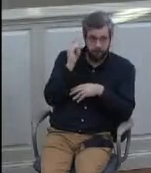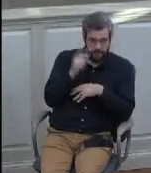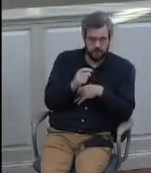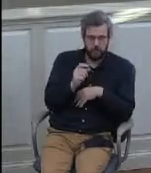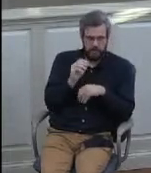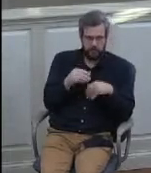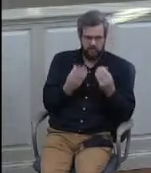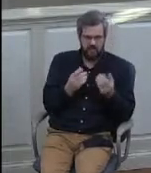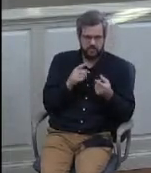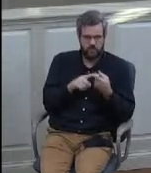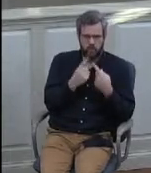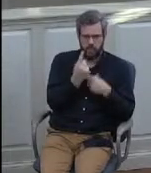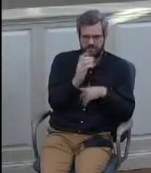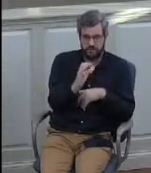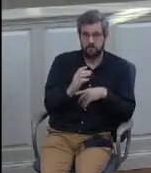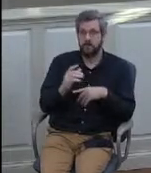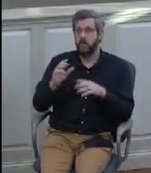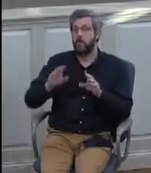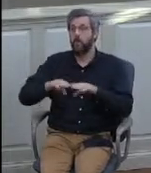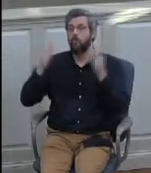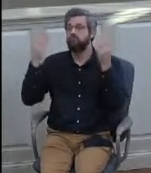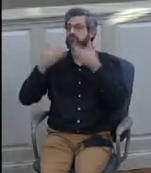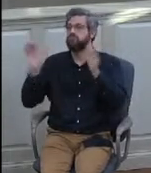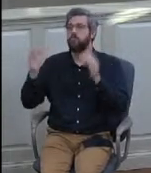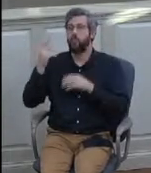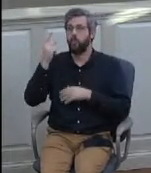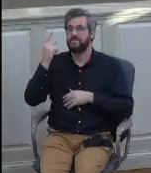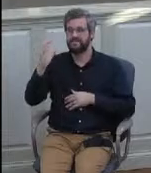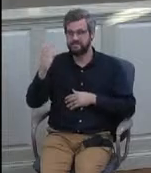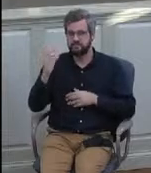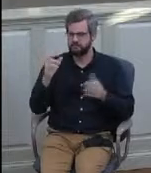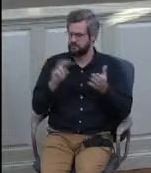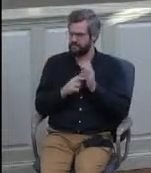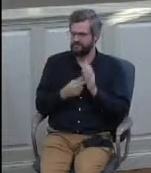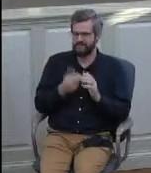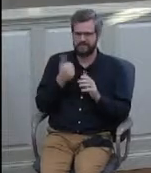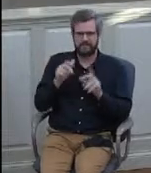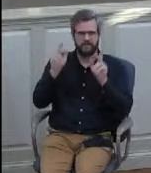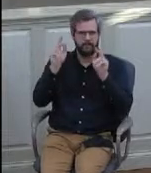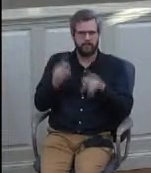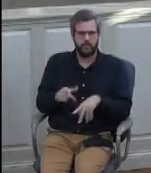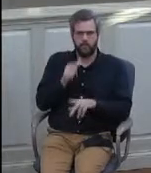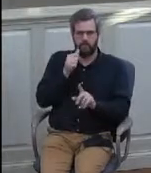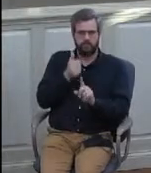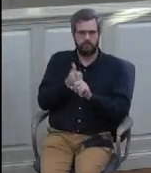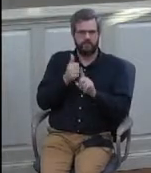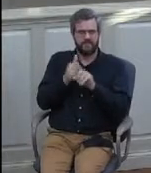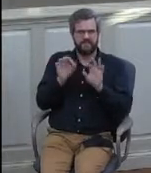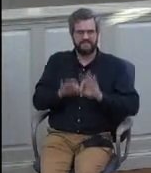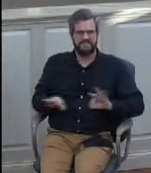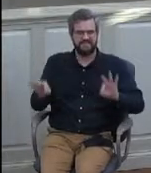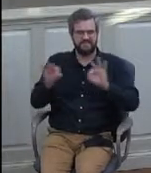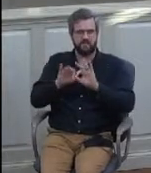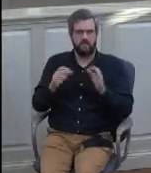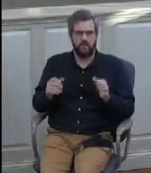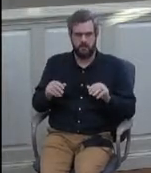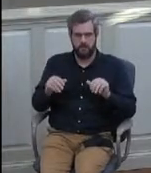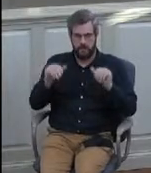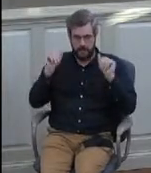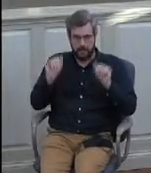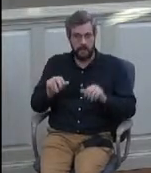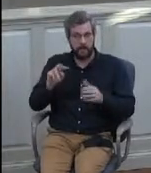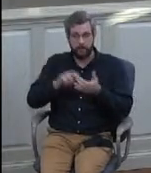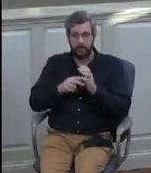problem. But when that officially opens up, because you're looking at anybody that is considered essential, I mean, that can be